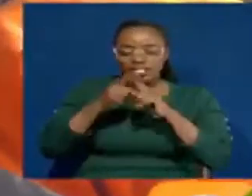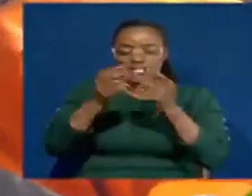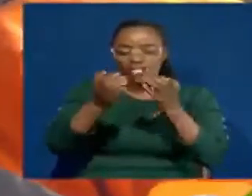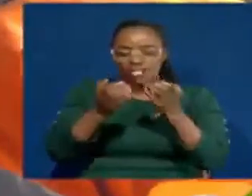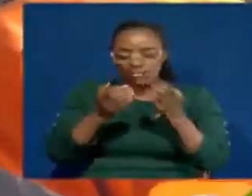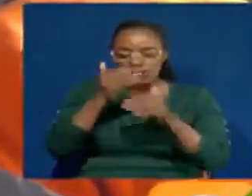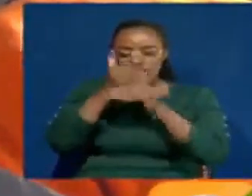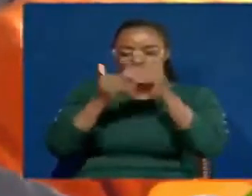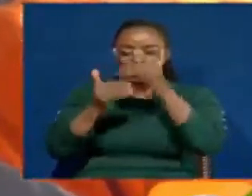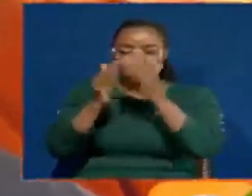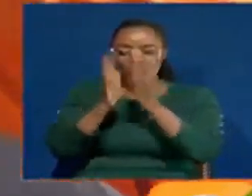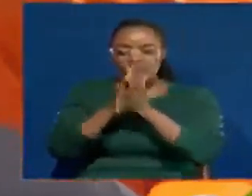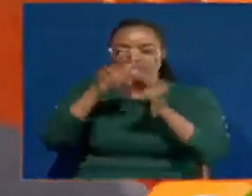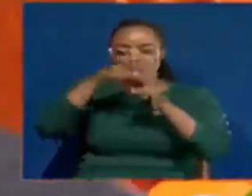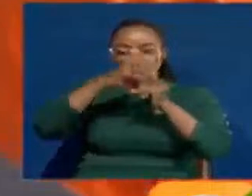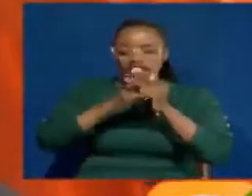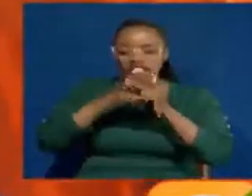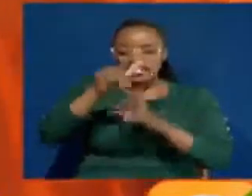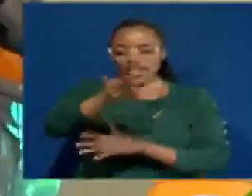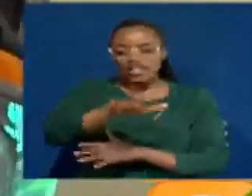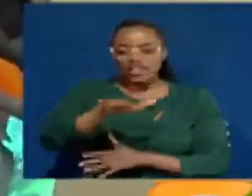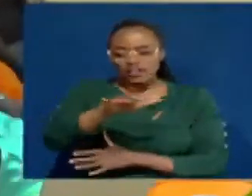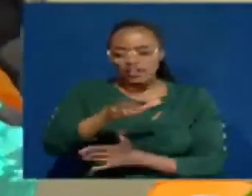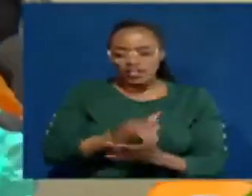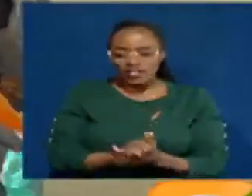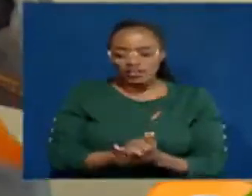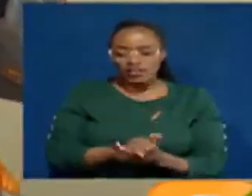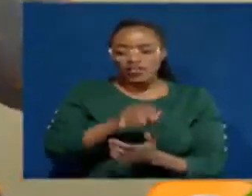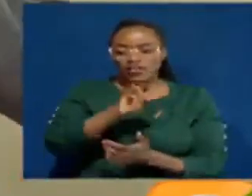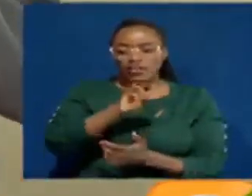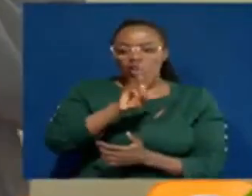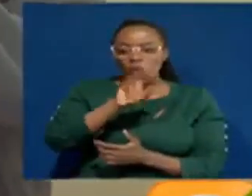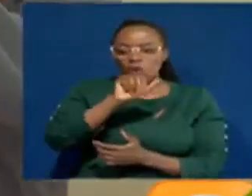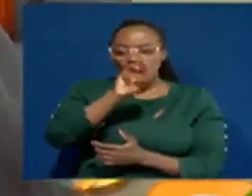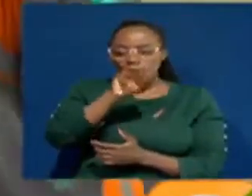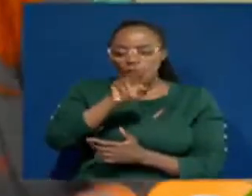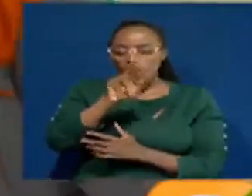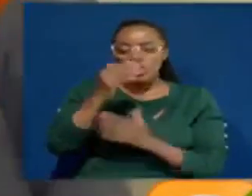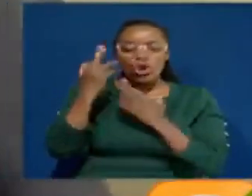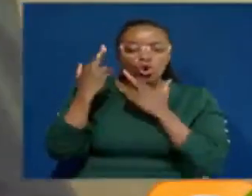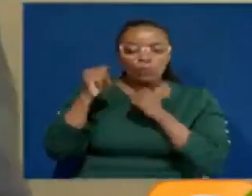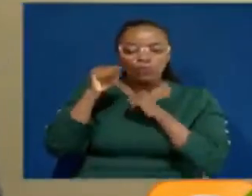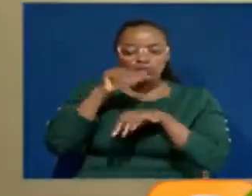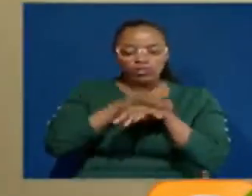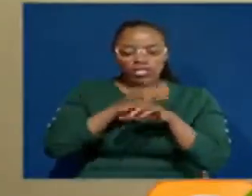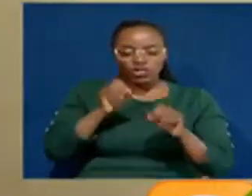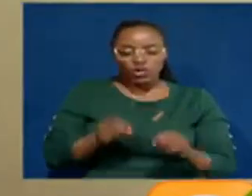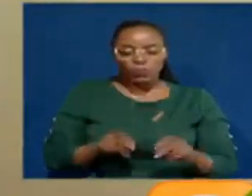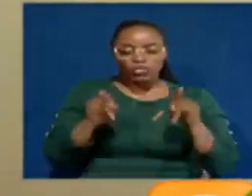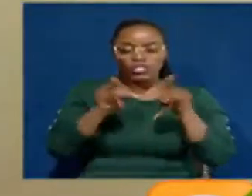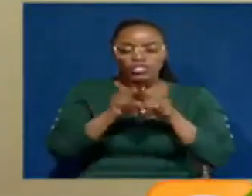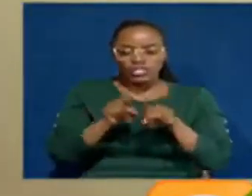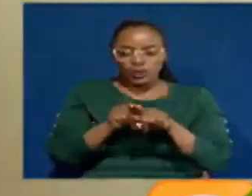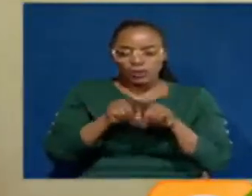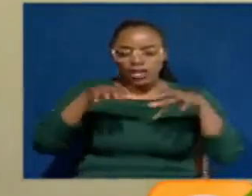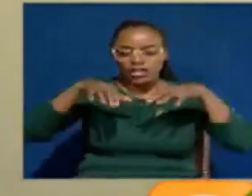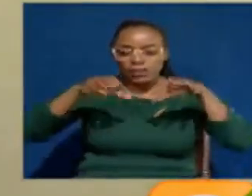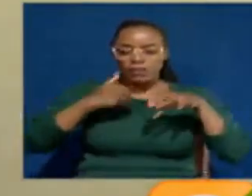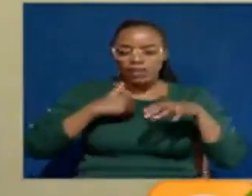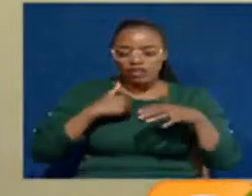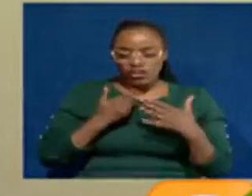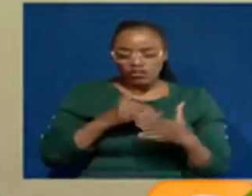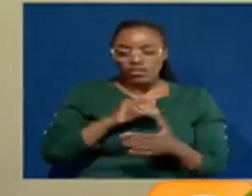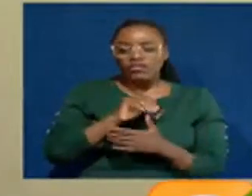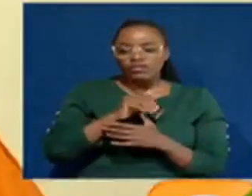in construction and engineering fields. Michelle Wamboi is hoping to get similar opportunities. I have a diploma in